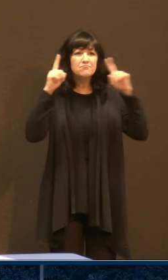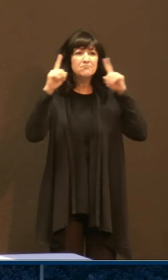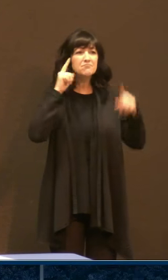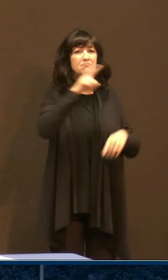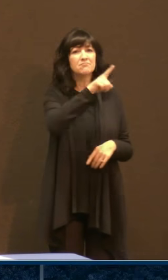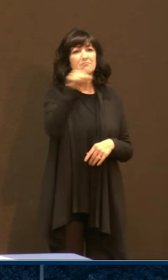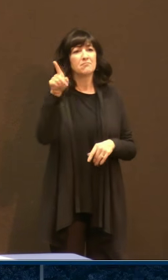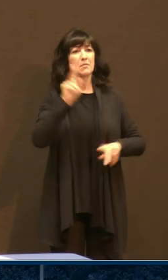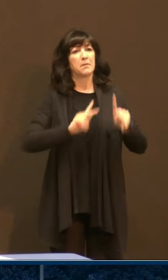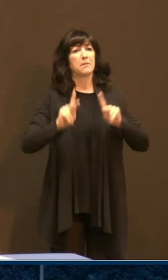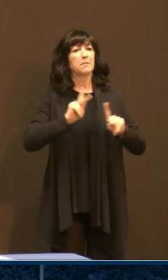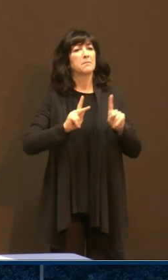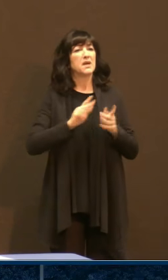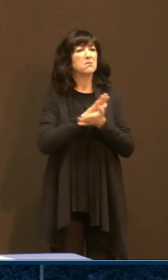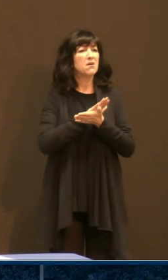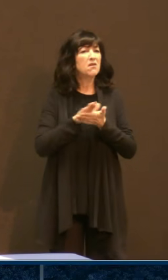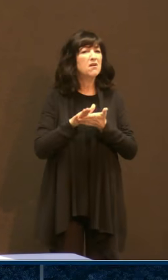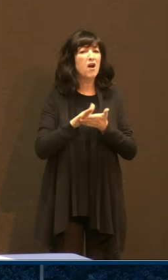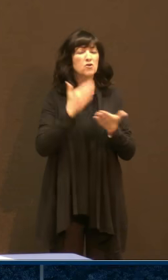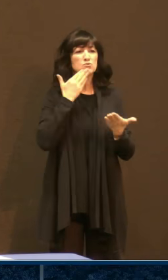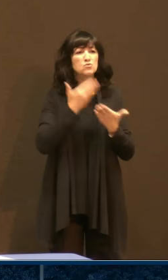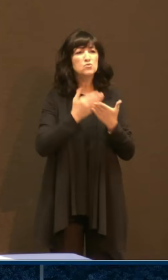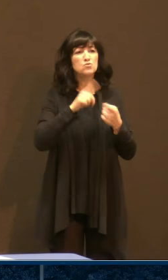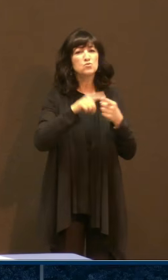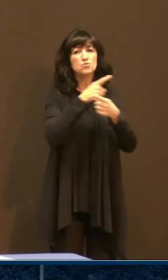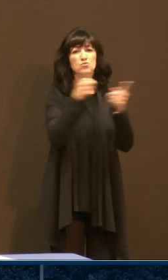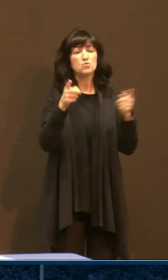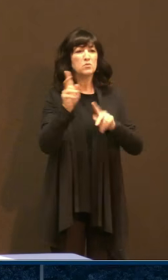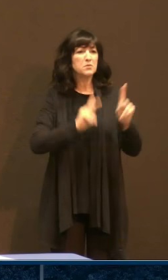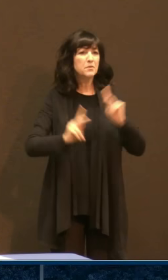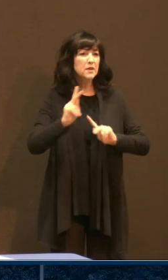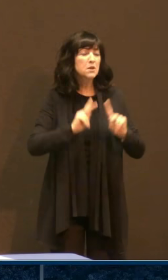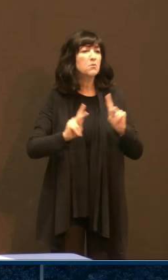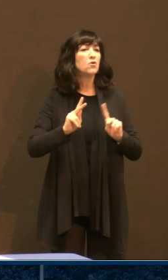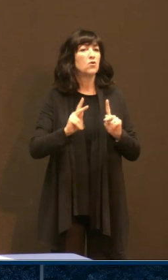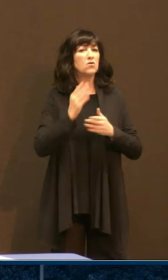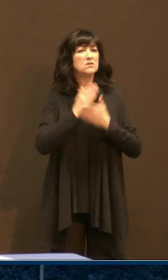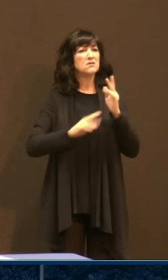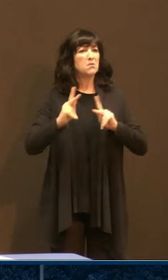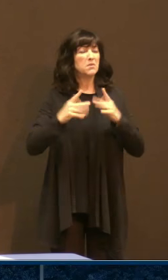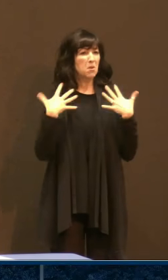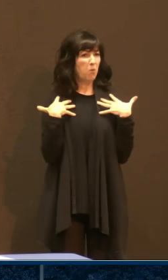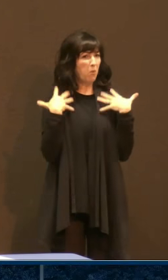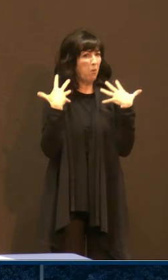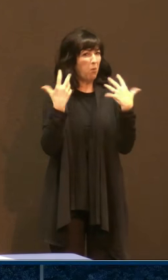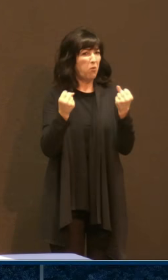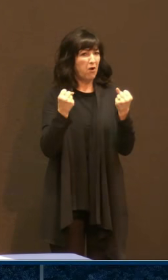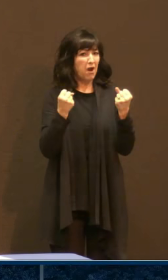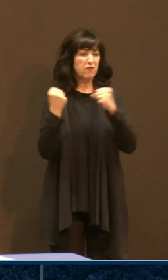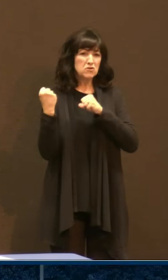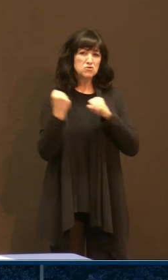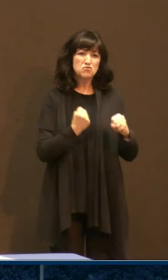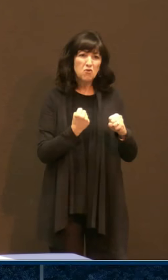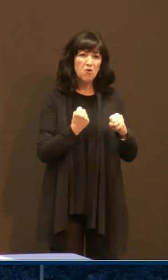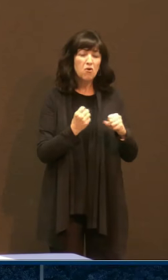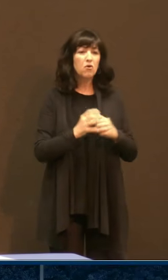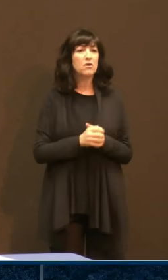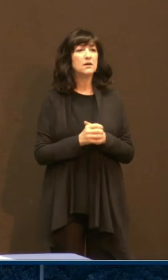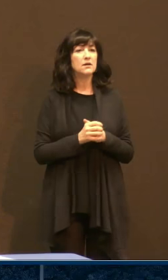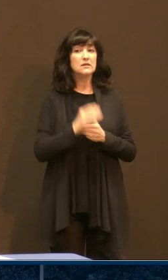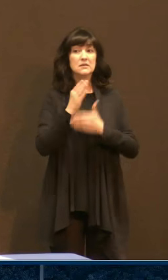fearlessness and commitment and dedication. I think of our hospital workers who've been out there day after